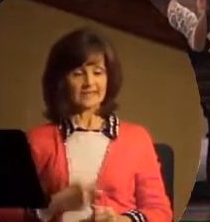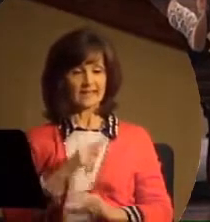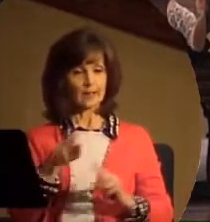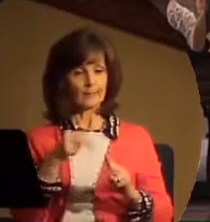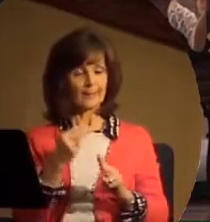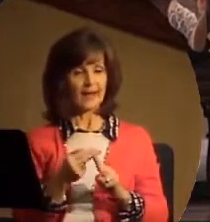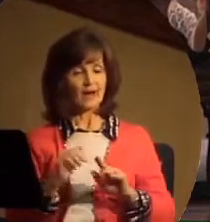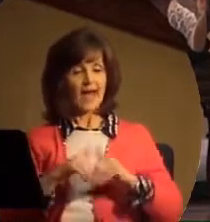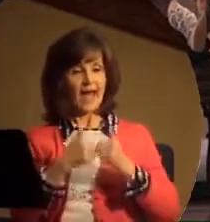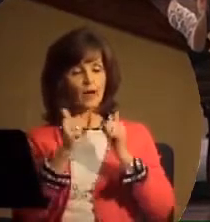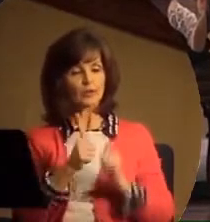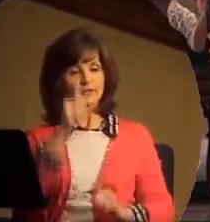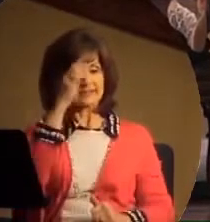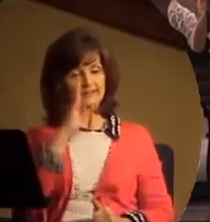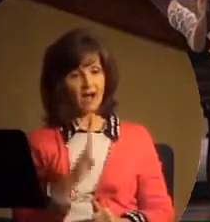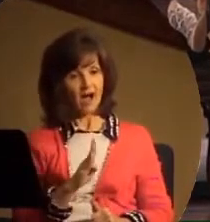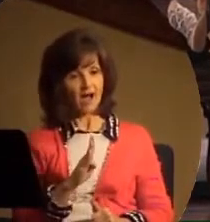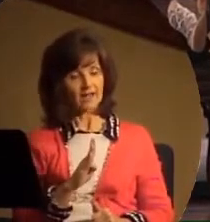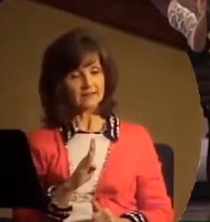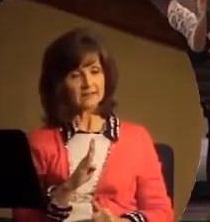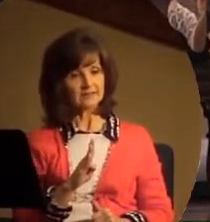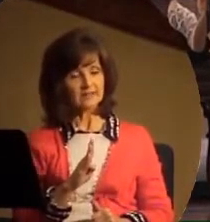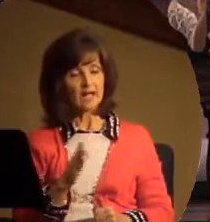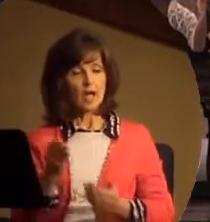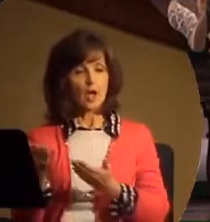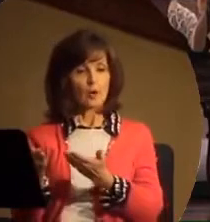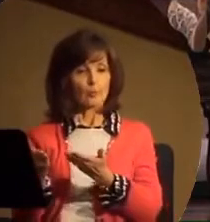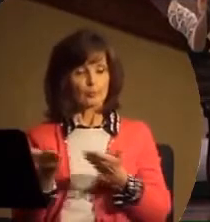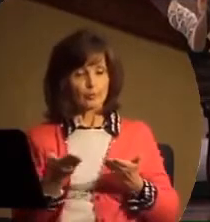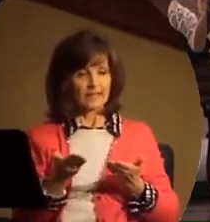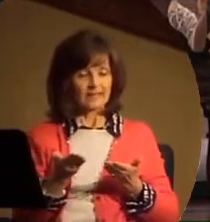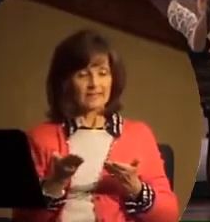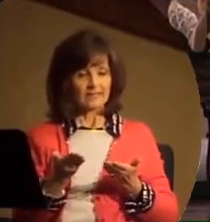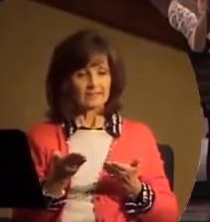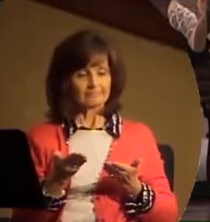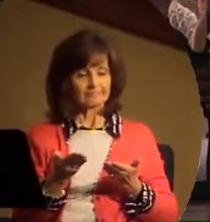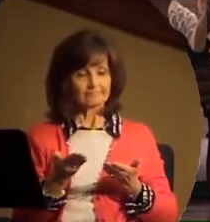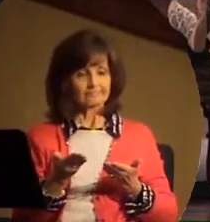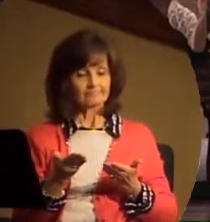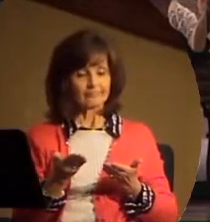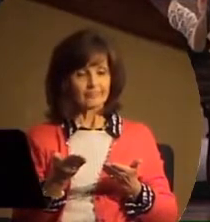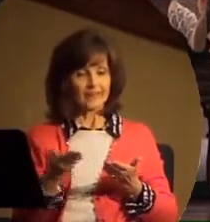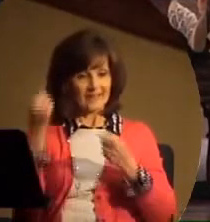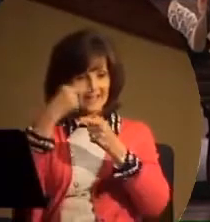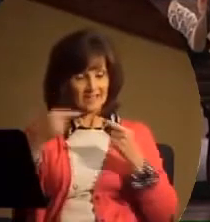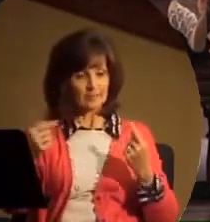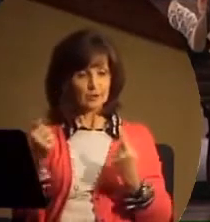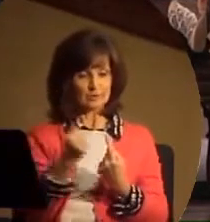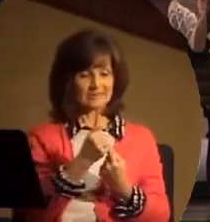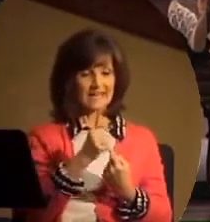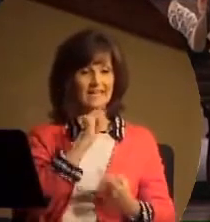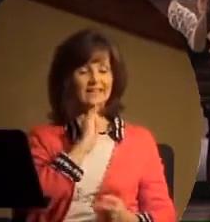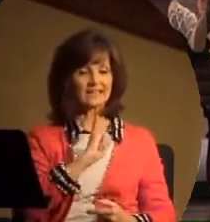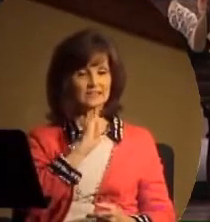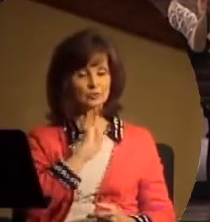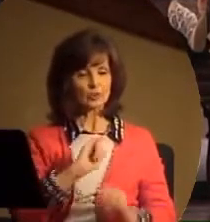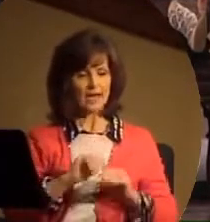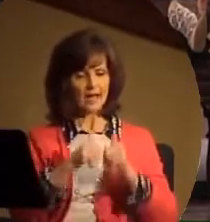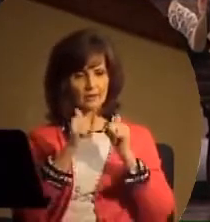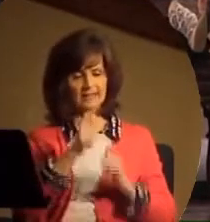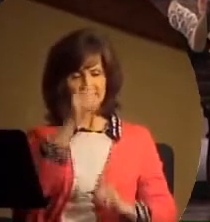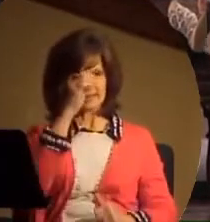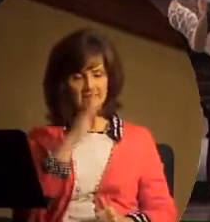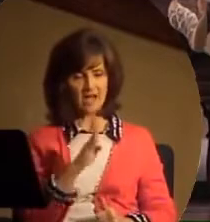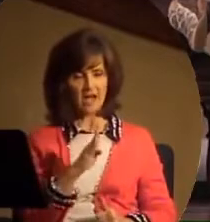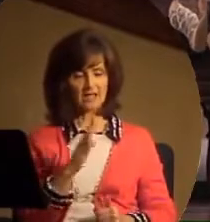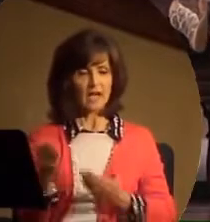this. How can God bring upon a bad people, and excuse my English here, but how can God bring